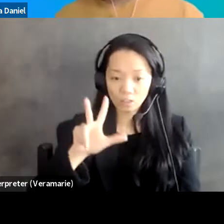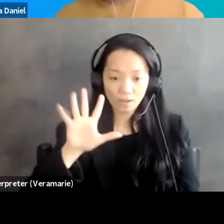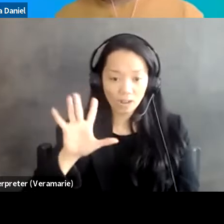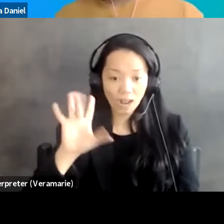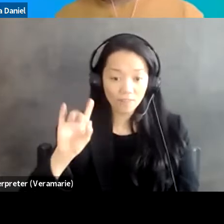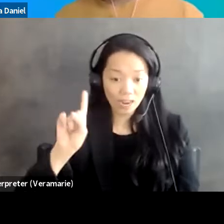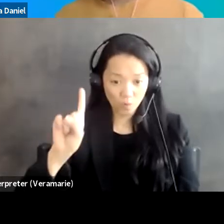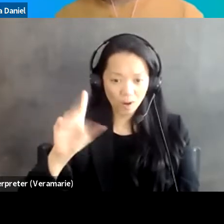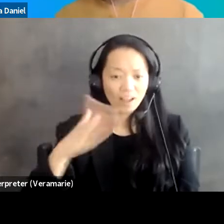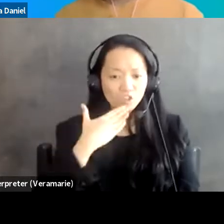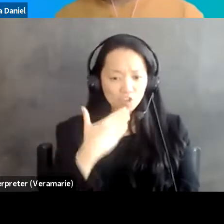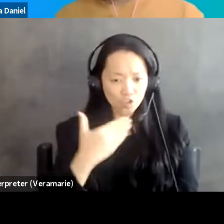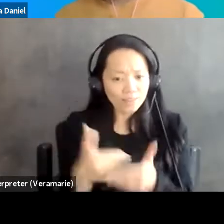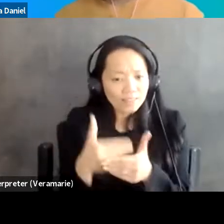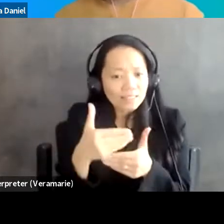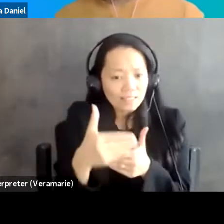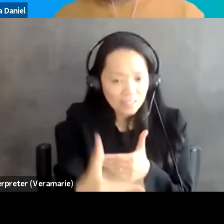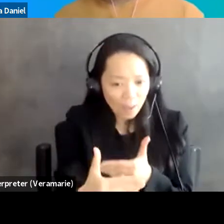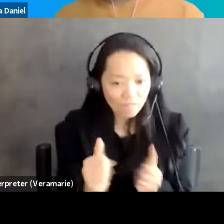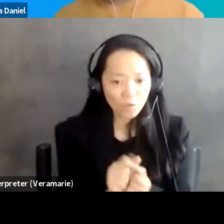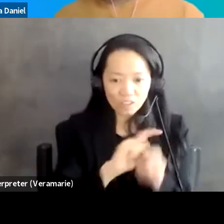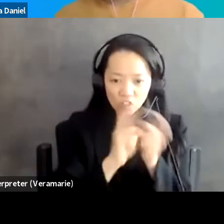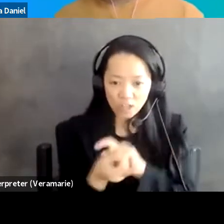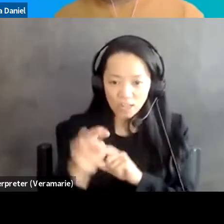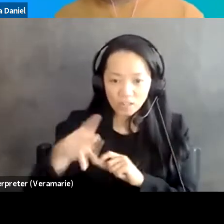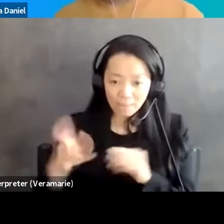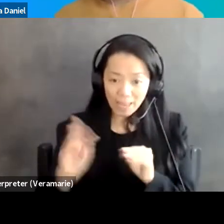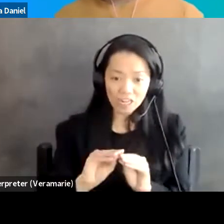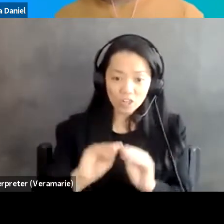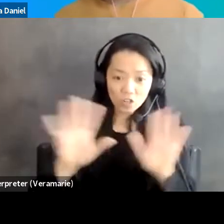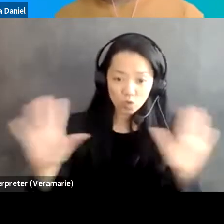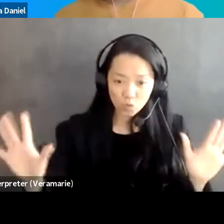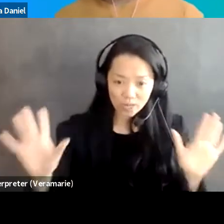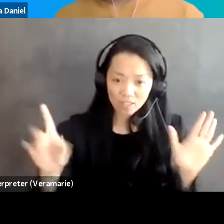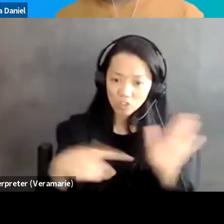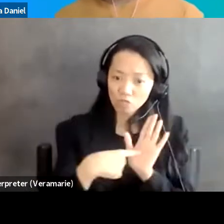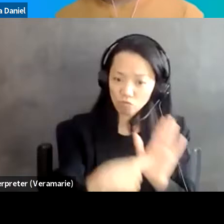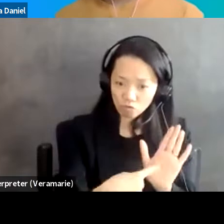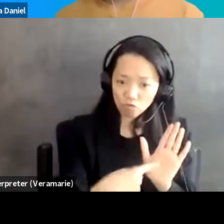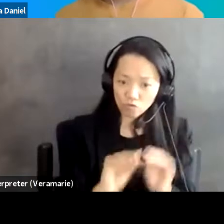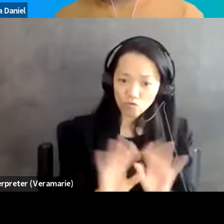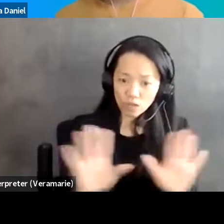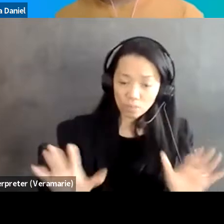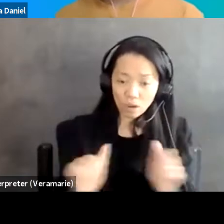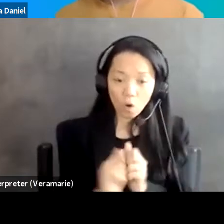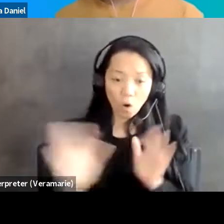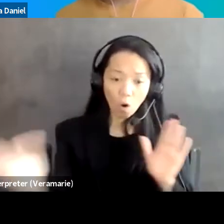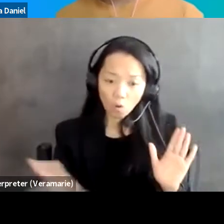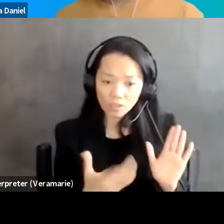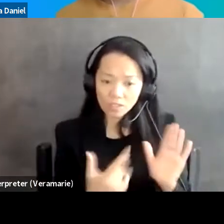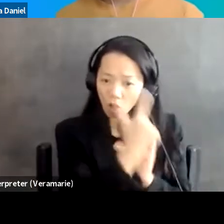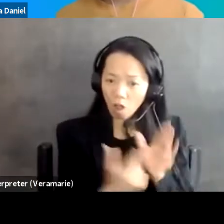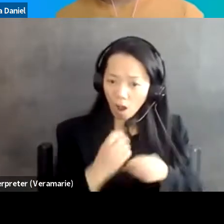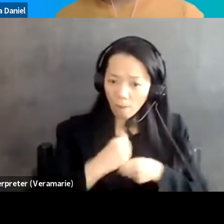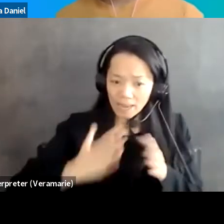step for this year's remap. It increases transparency. It makes lawmakers accountable through a compliance report, ensuring